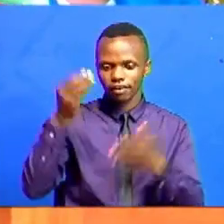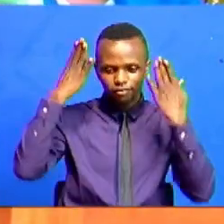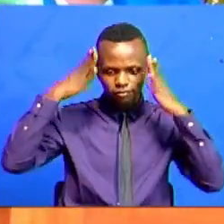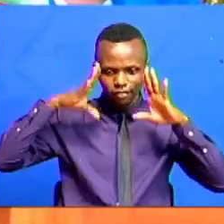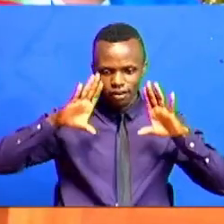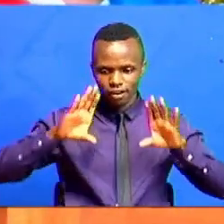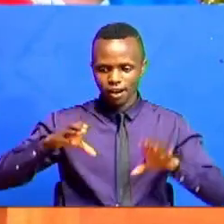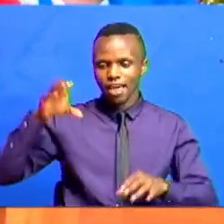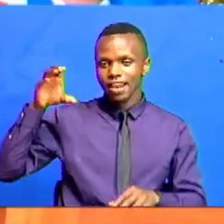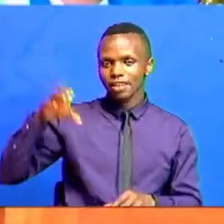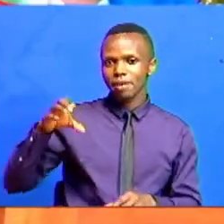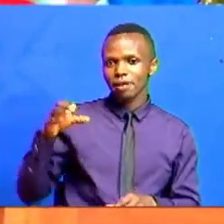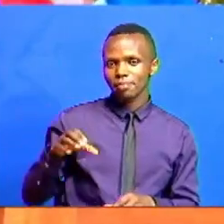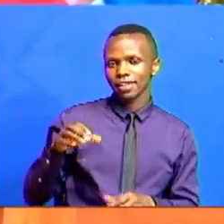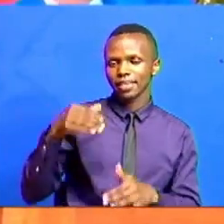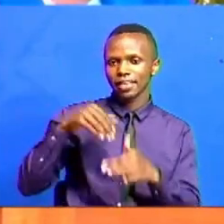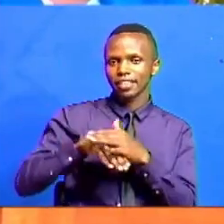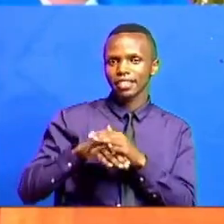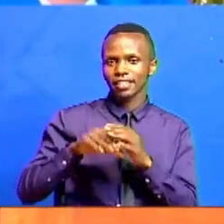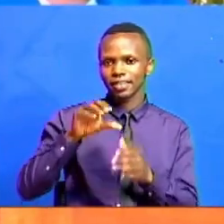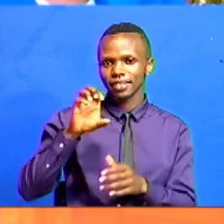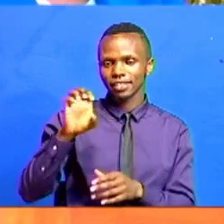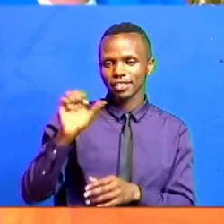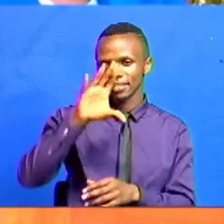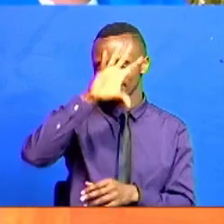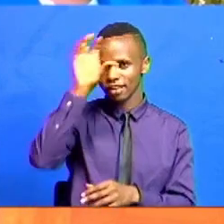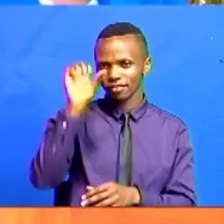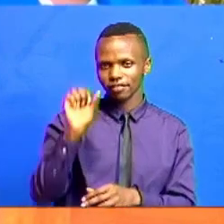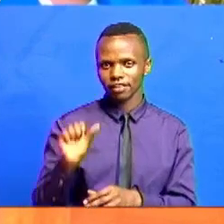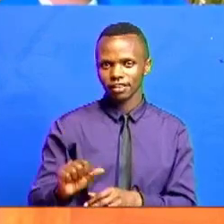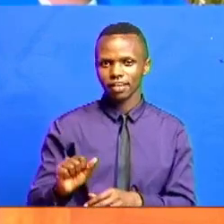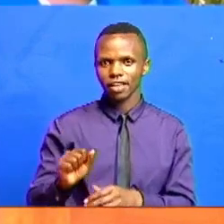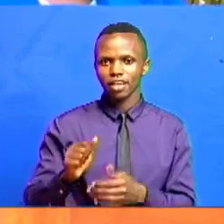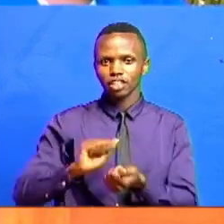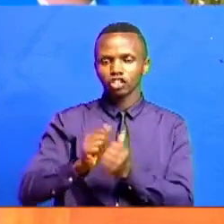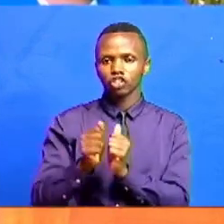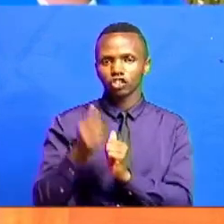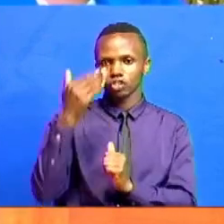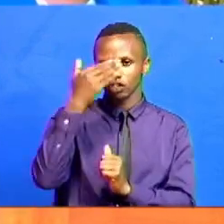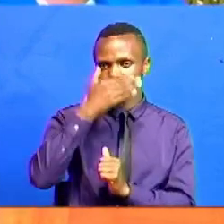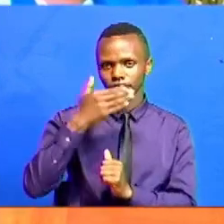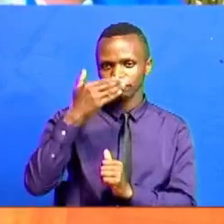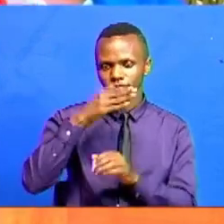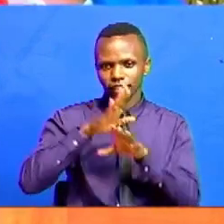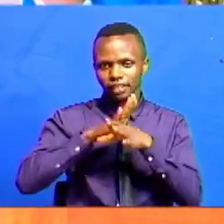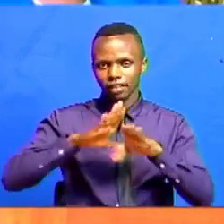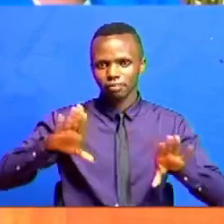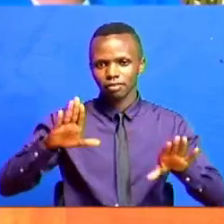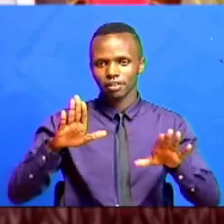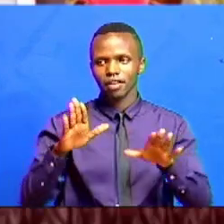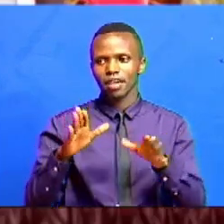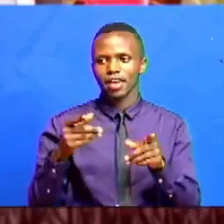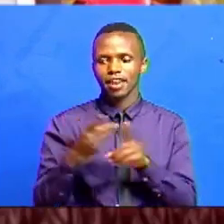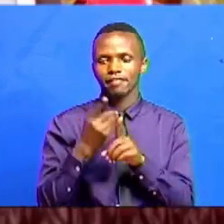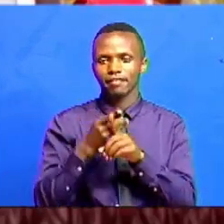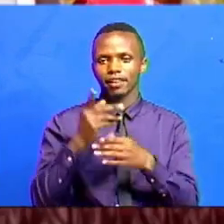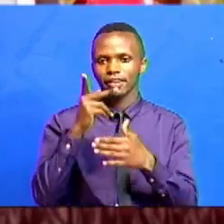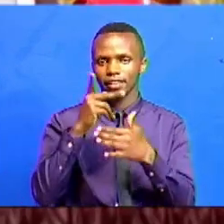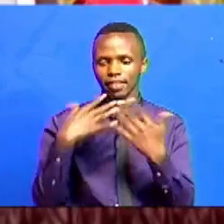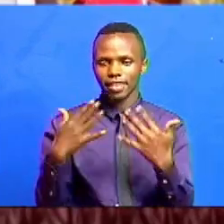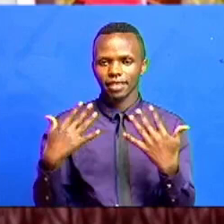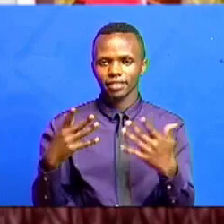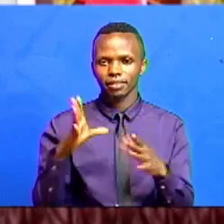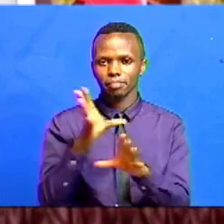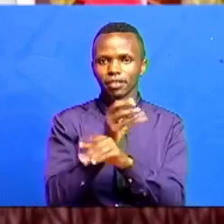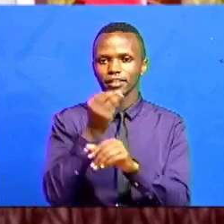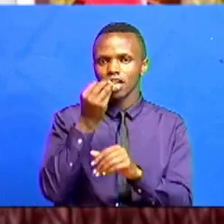after South Africa. This trade is based on tea in exchange to oil, carpets, and chemicals. President William Ruto, in a